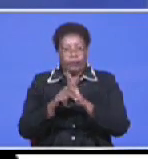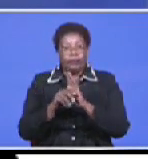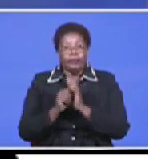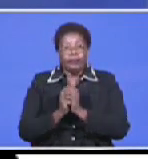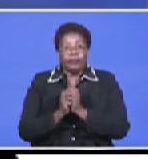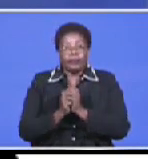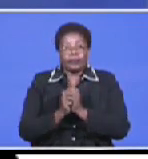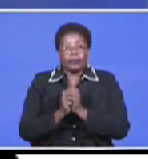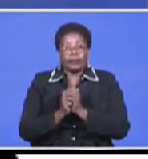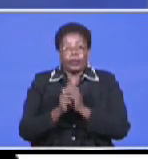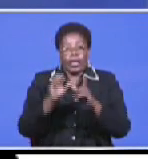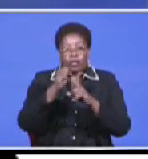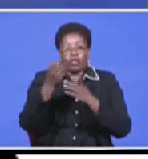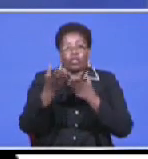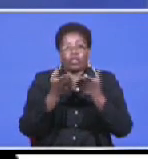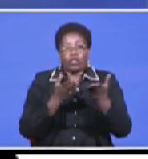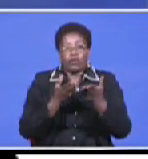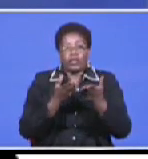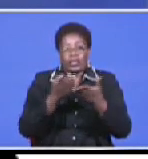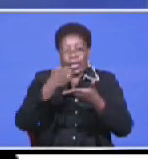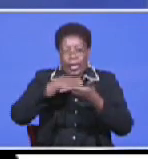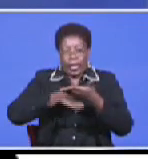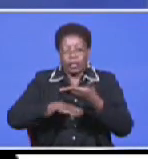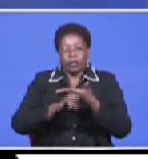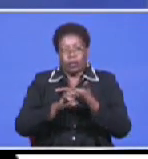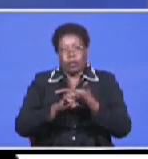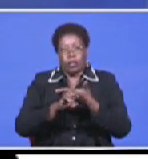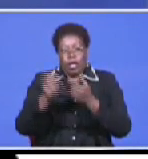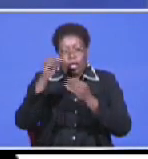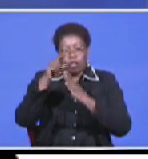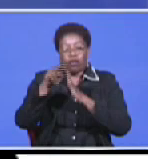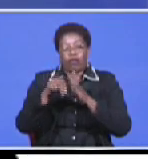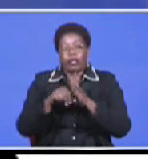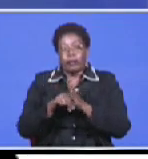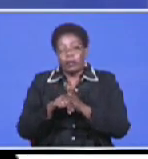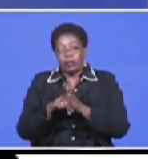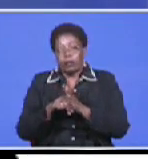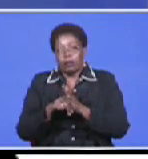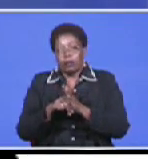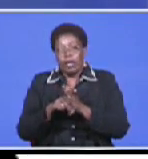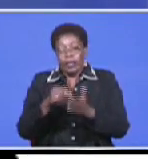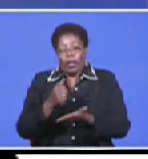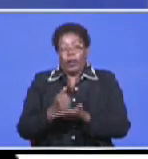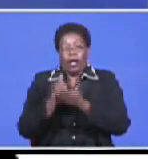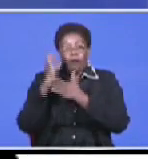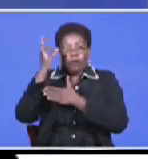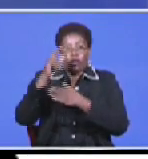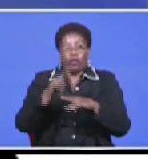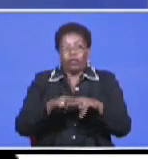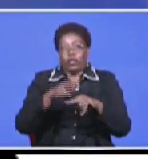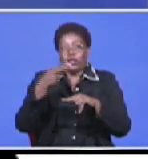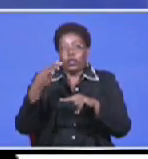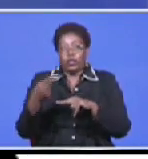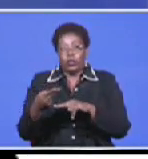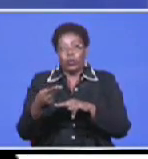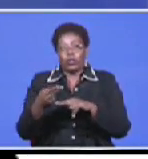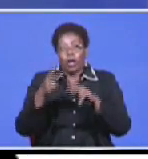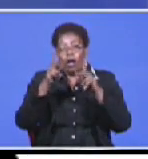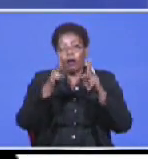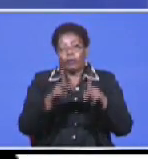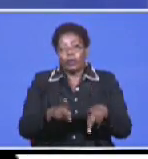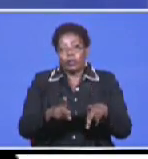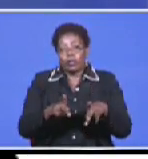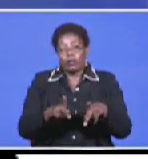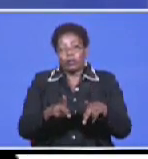Well, the Ministry of Social Services has entered into an agreement with Pond Siena Inn that will help to further reduce the number of